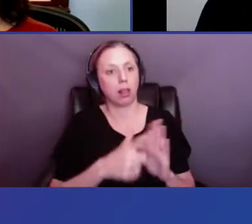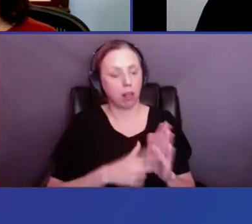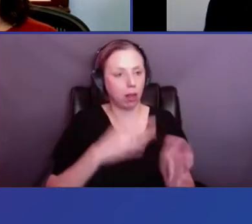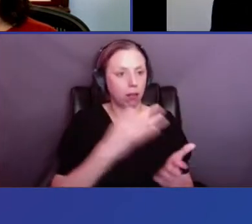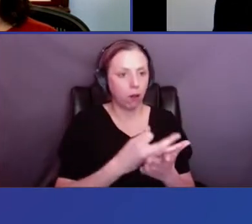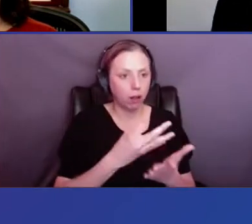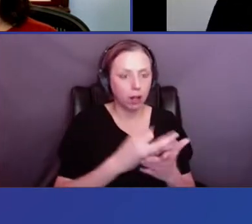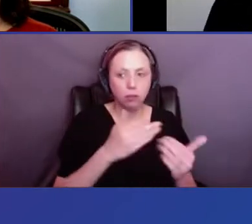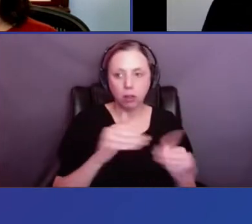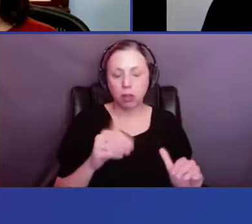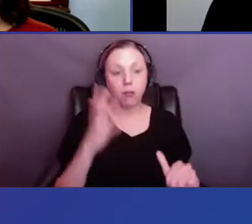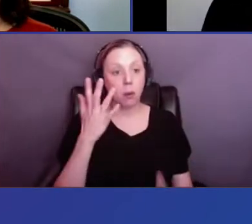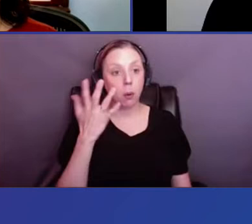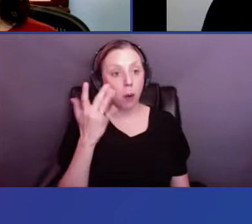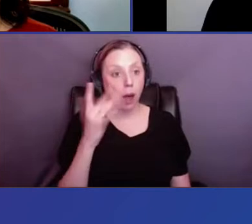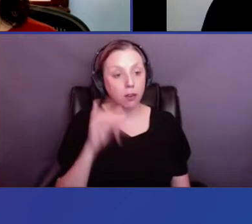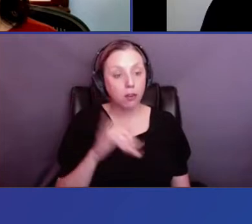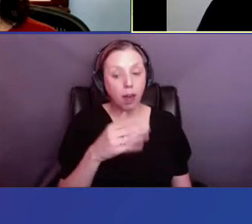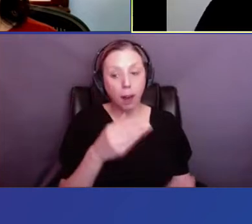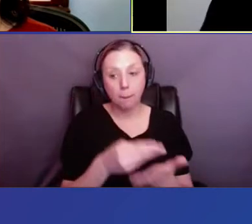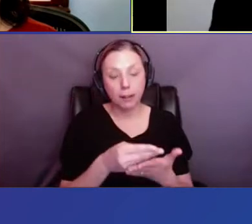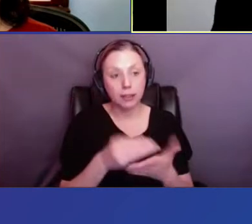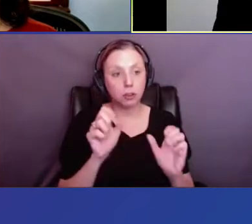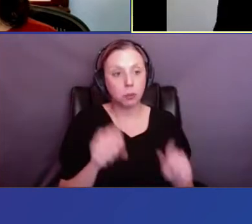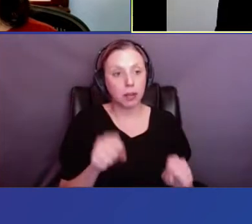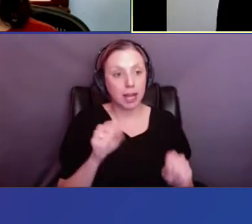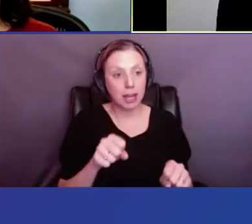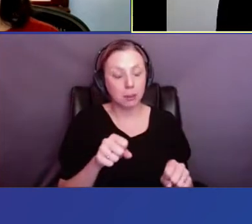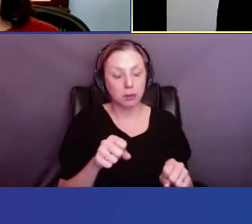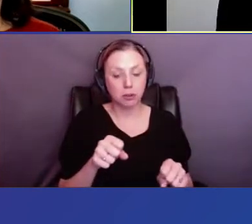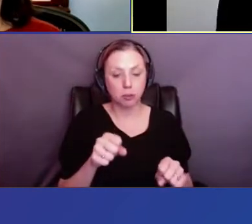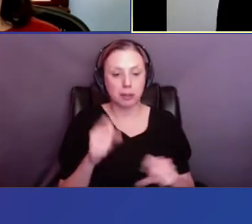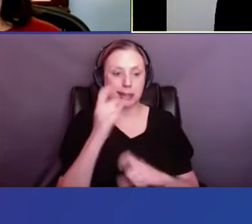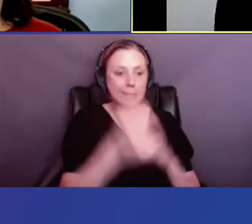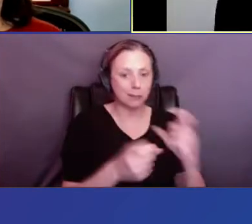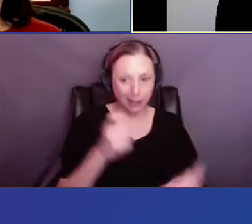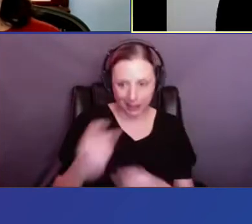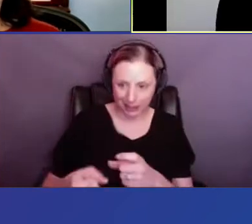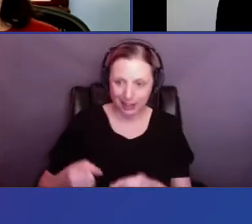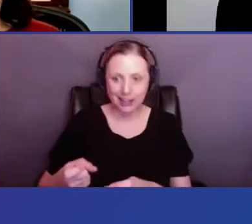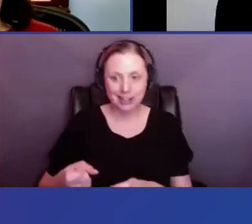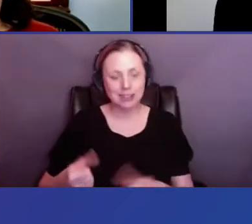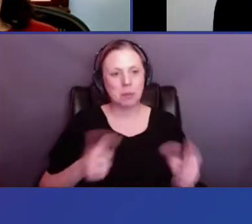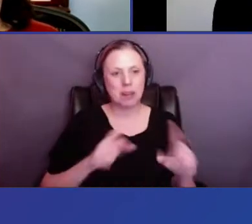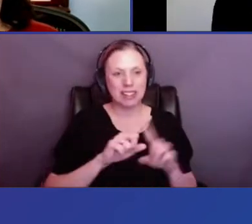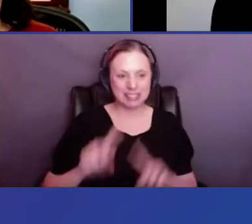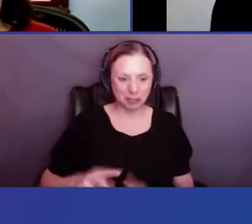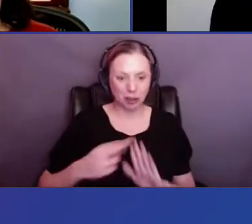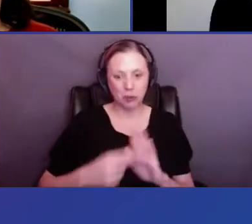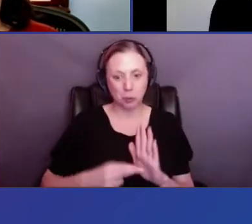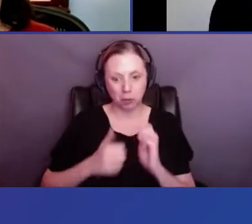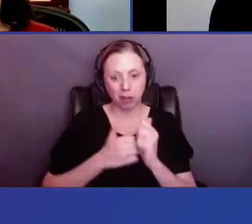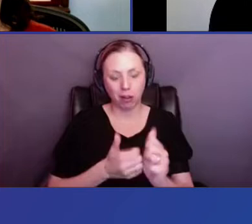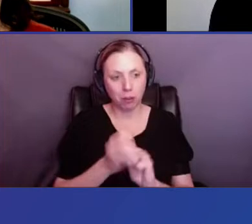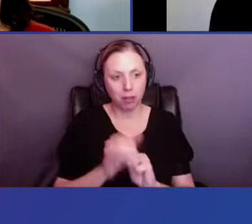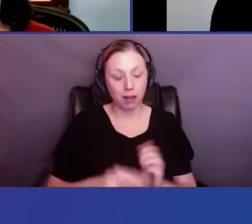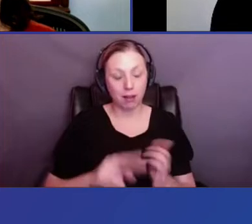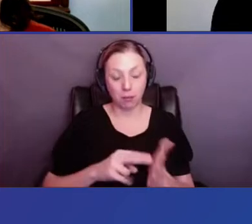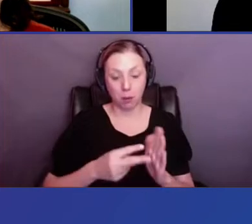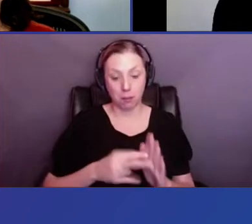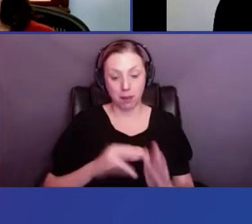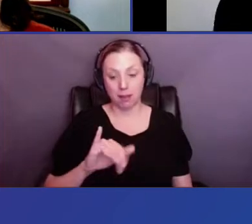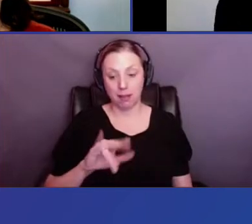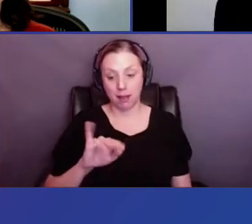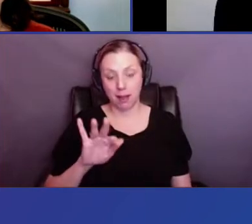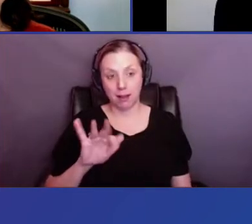in order for that money to be able to be funneled out. And so the infrastructure of either service organizations